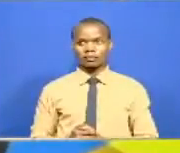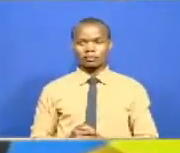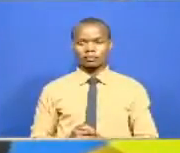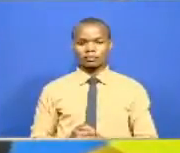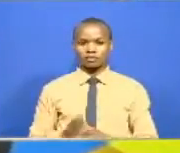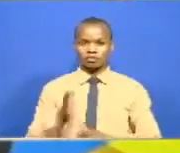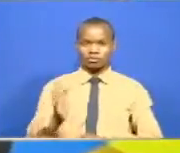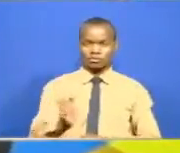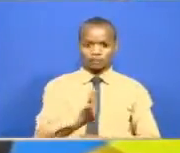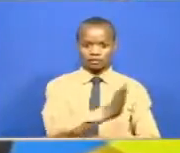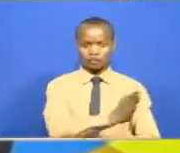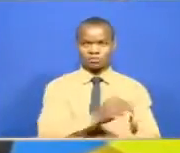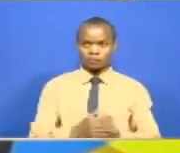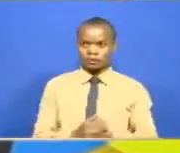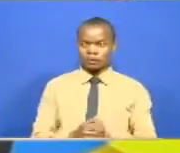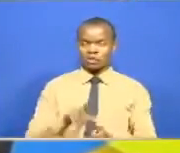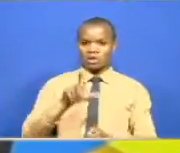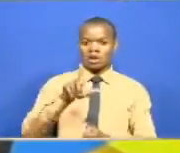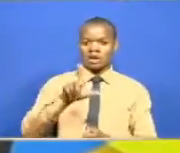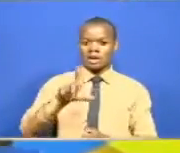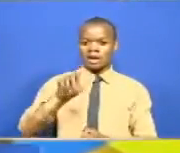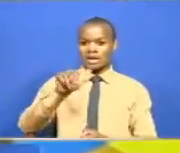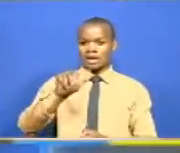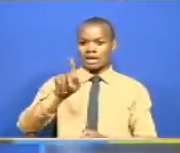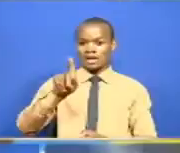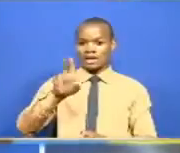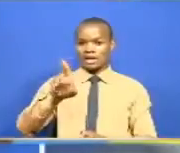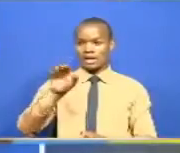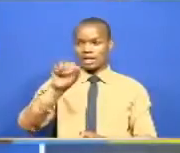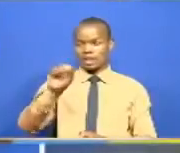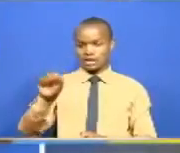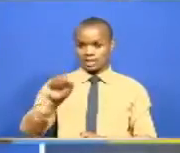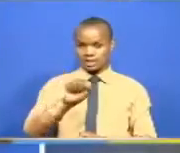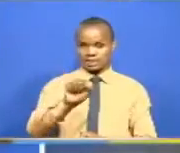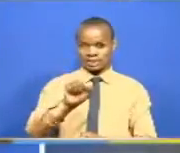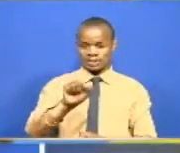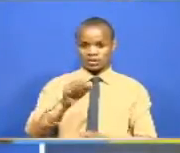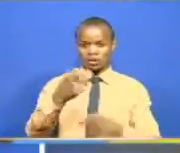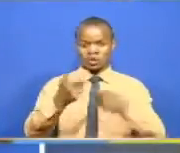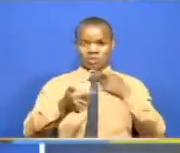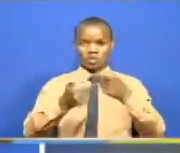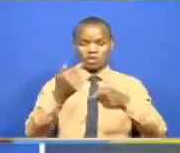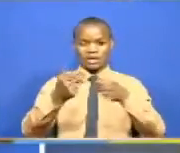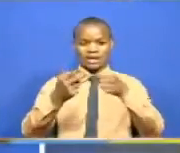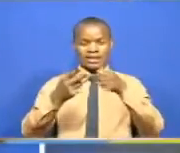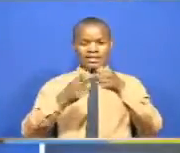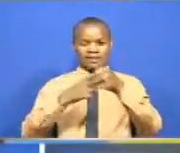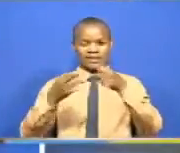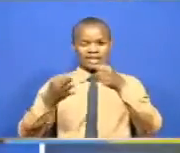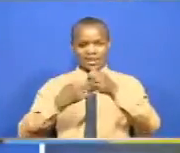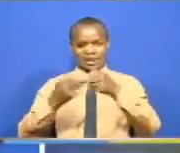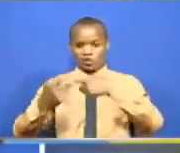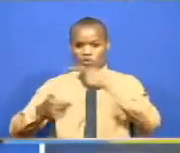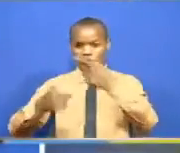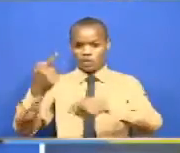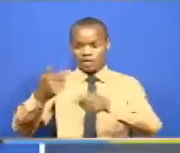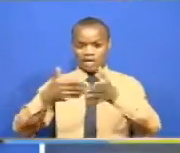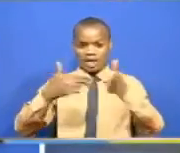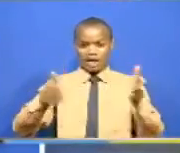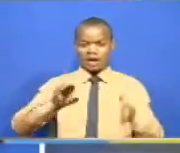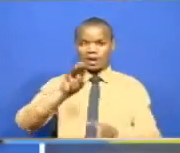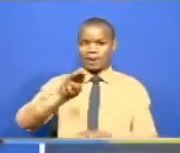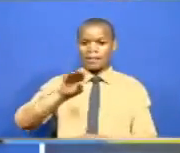Moving on, the Los Angeles Lakers ended a decade-long wait for a 17th NBA title as they beat the Miami